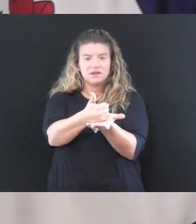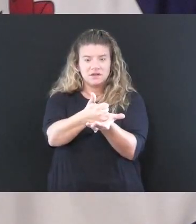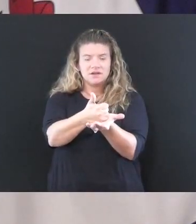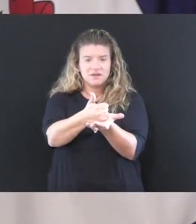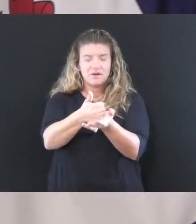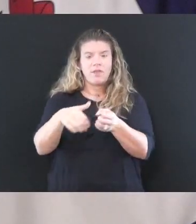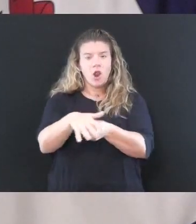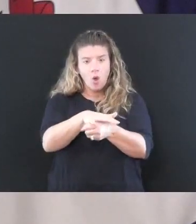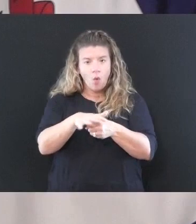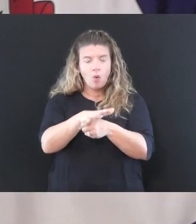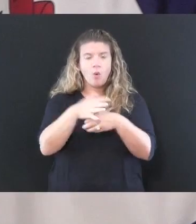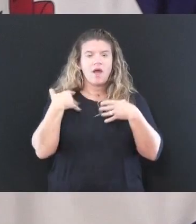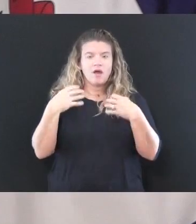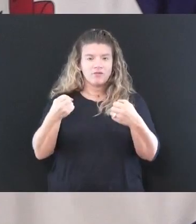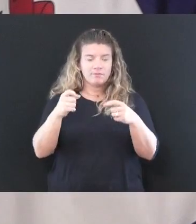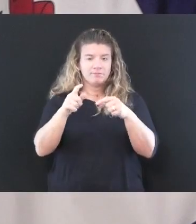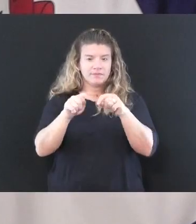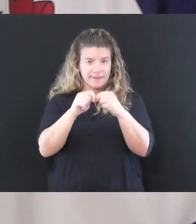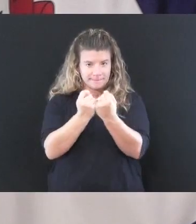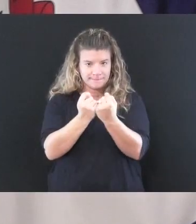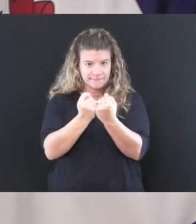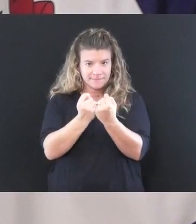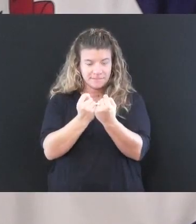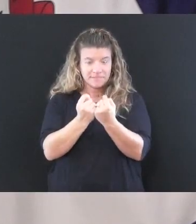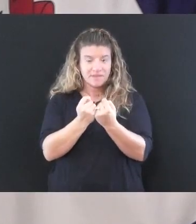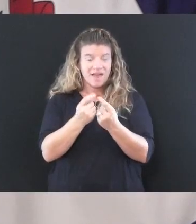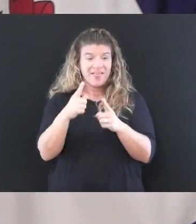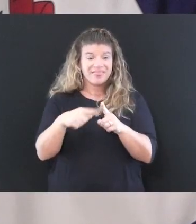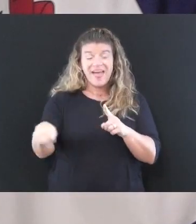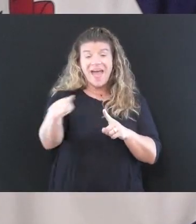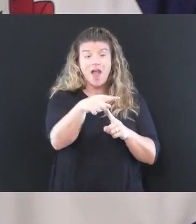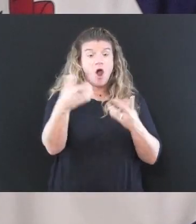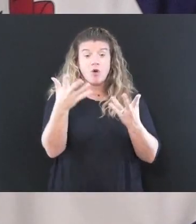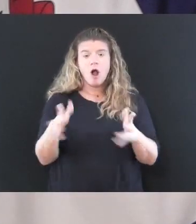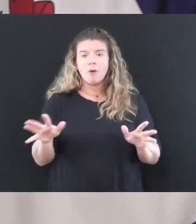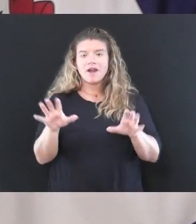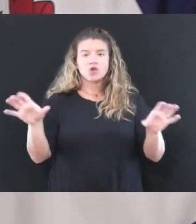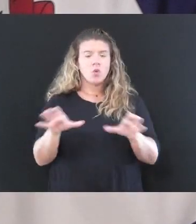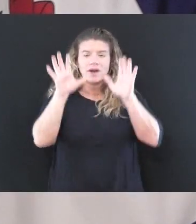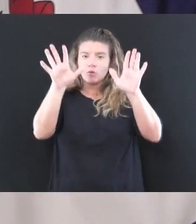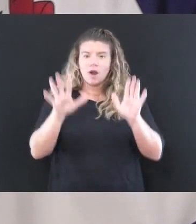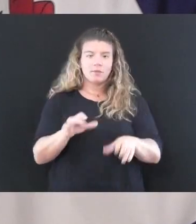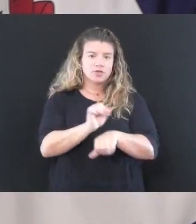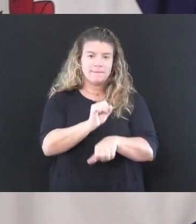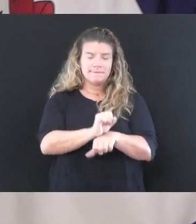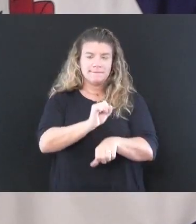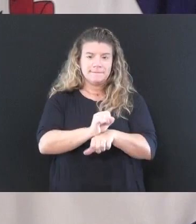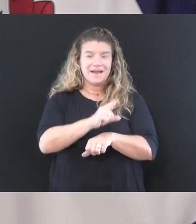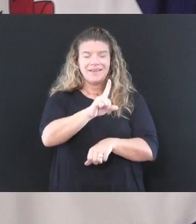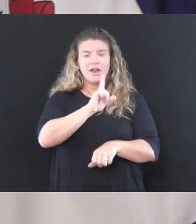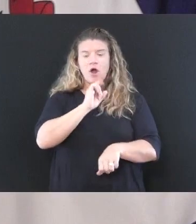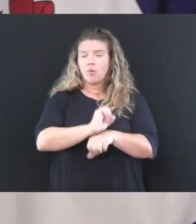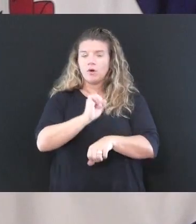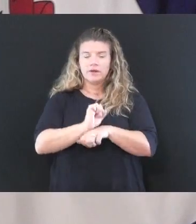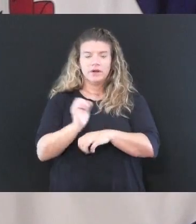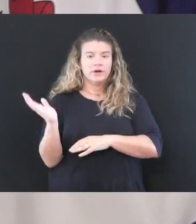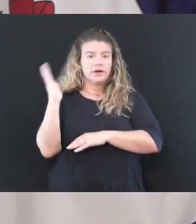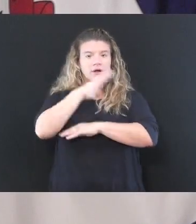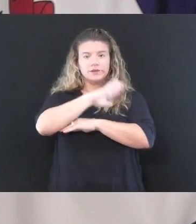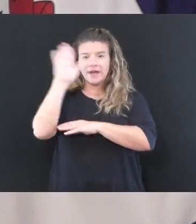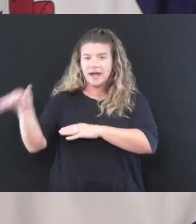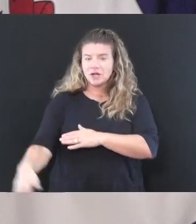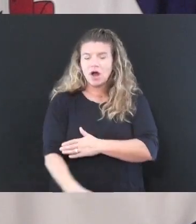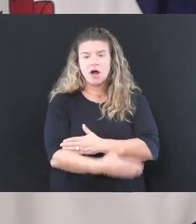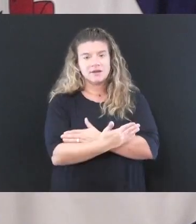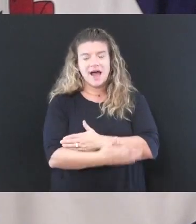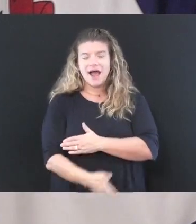the local health officials. They are doing an incredible job, and they're working night and day, and they're